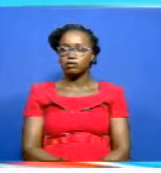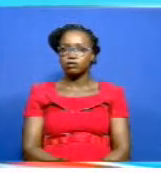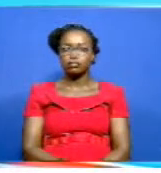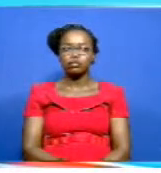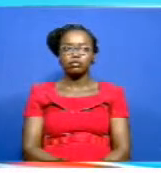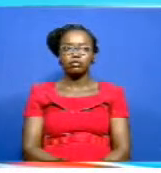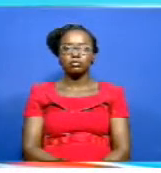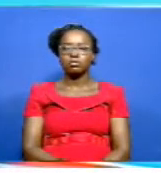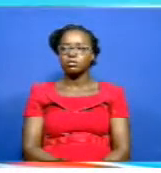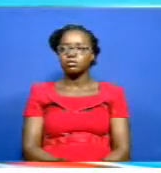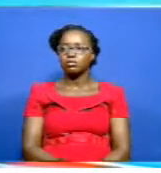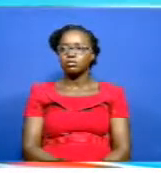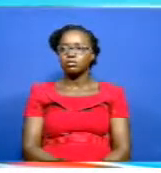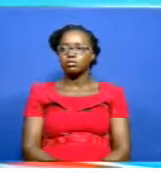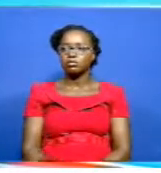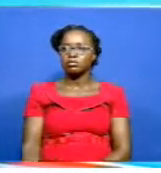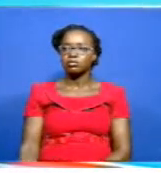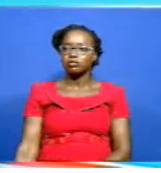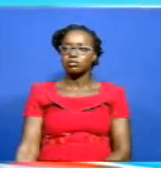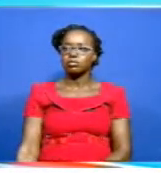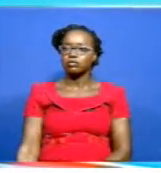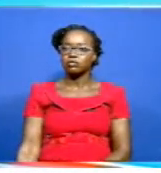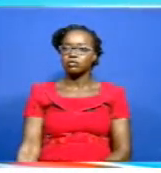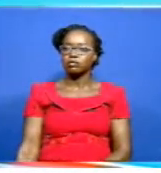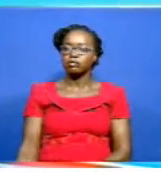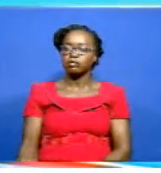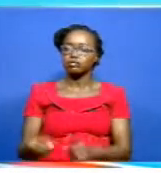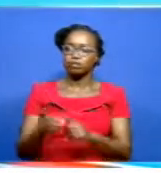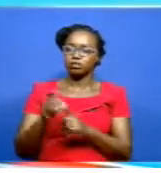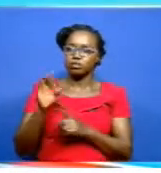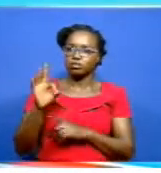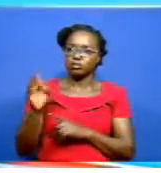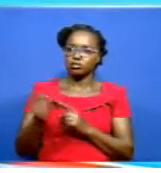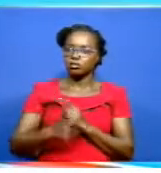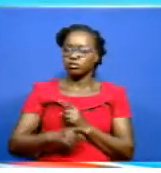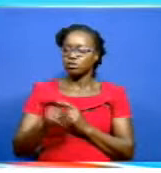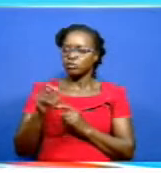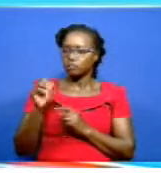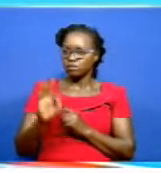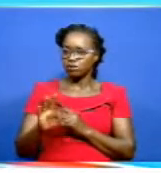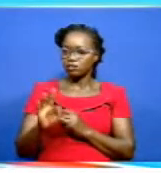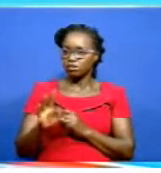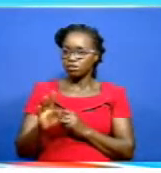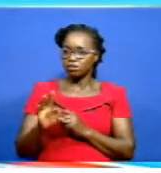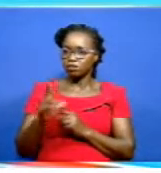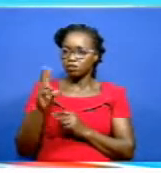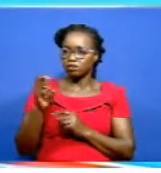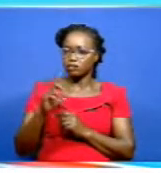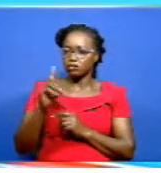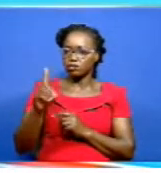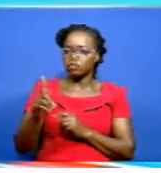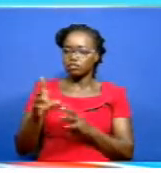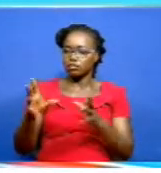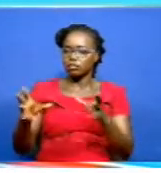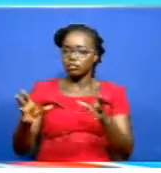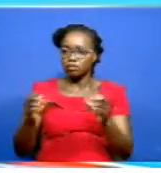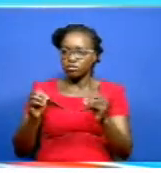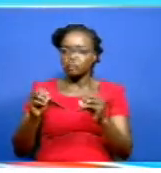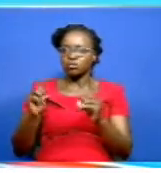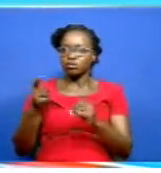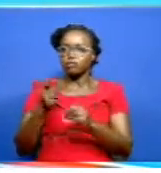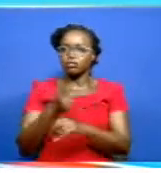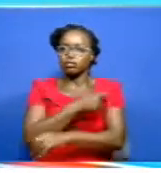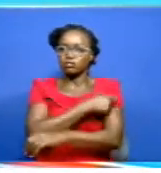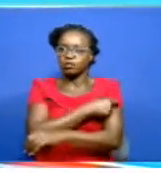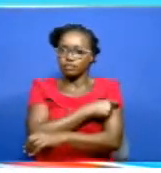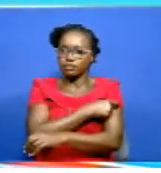That is Health CS on 3rd of this month, when he was receiving the first batch of the Oxford AstraZeneca vaccine